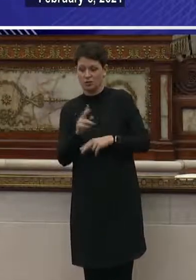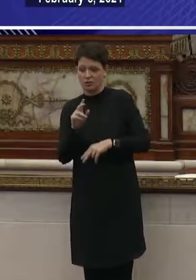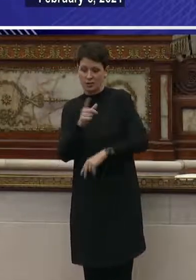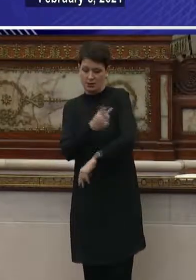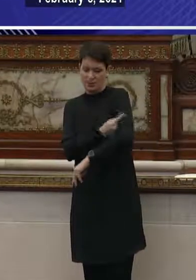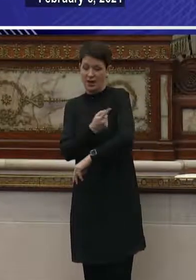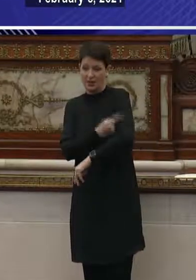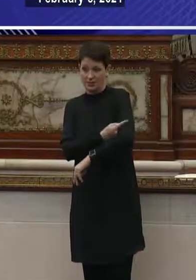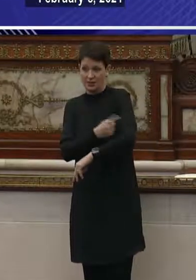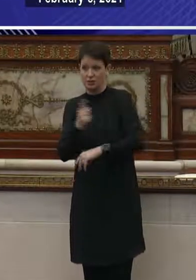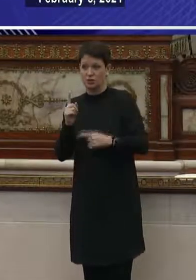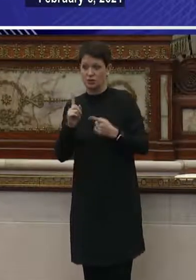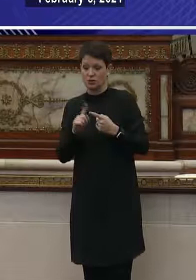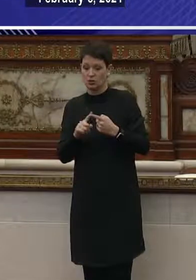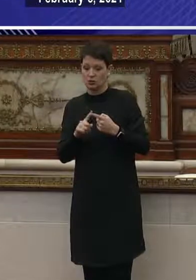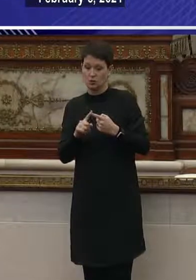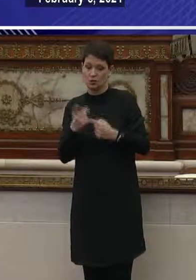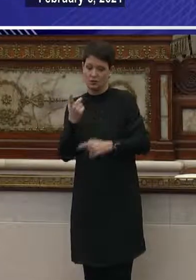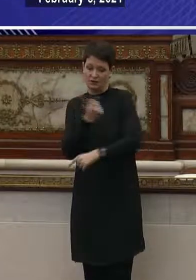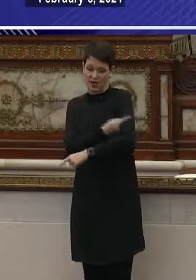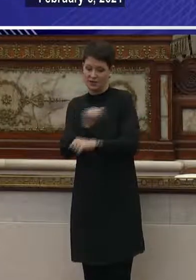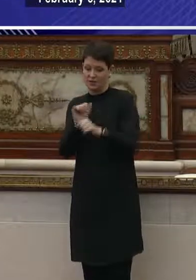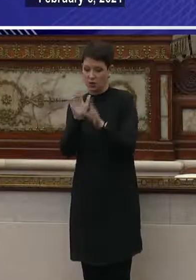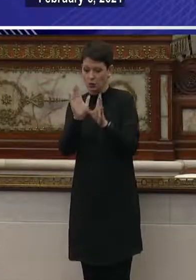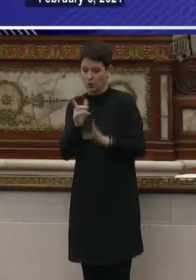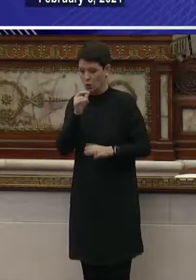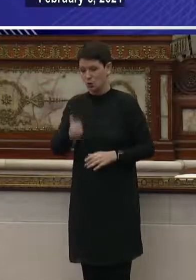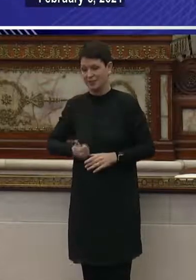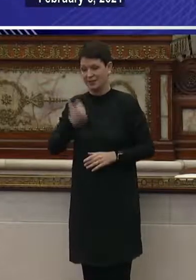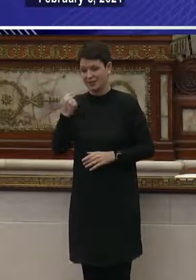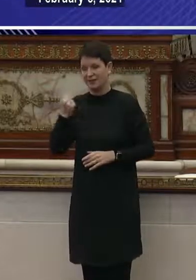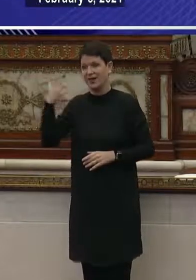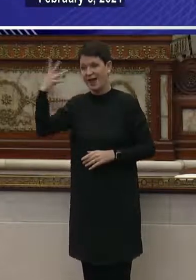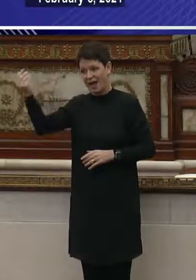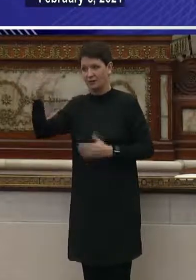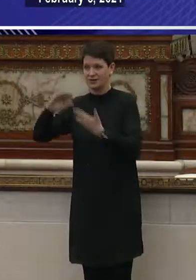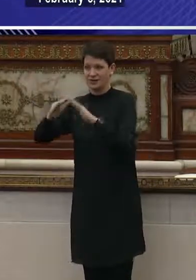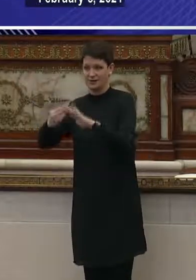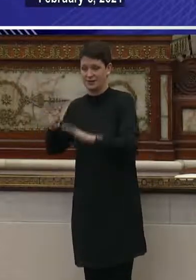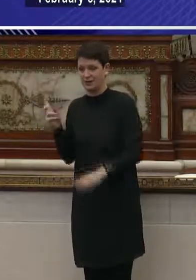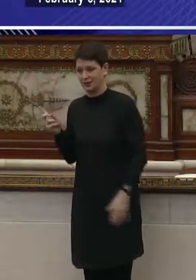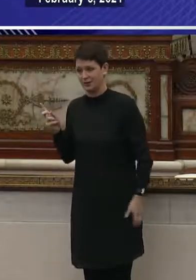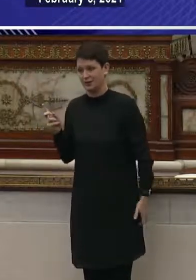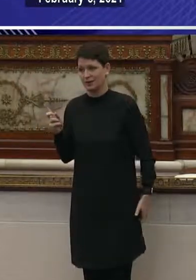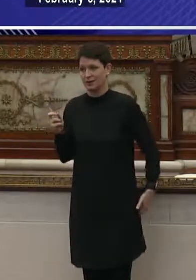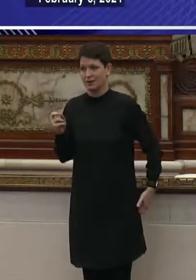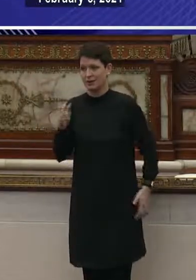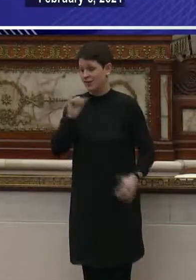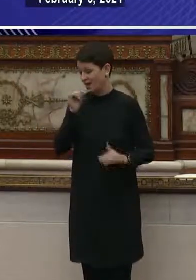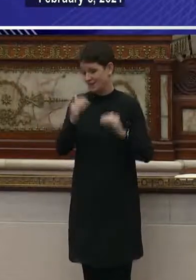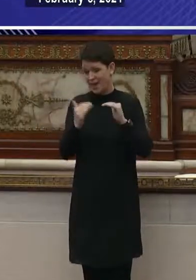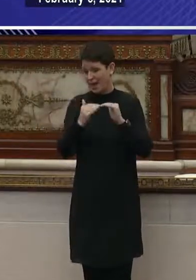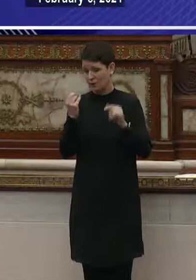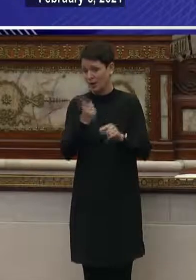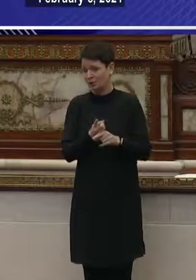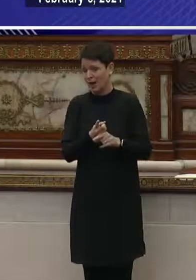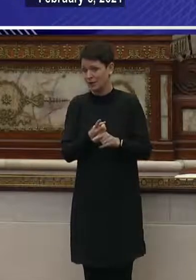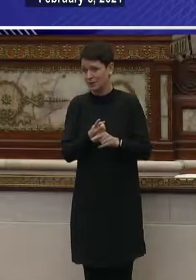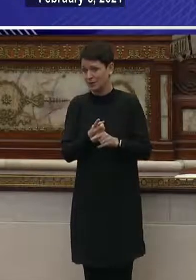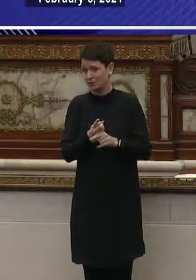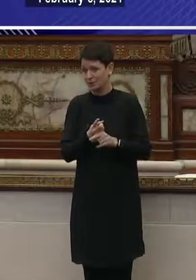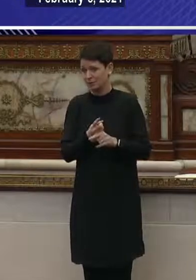doses to vaccinate workers who live in other counties like that. I mean, that's just equity, right? So